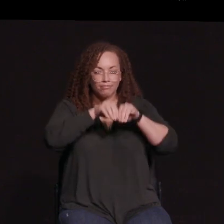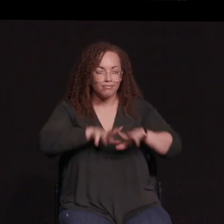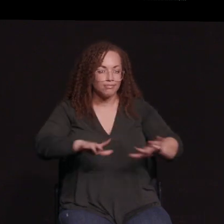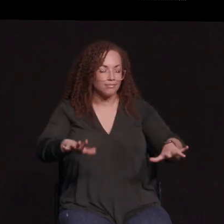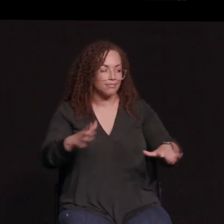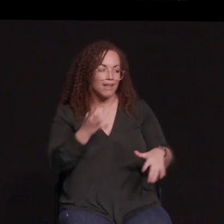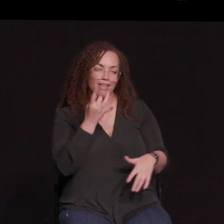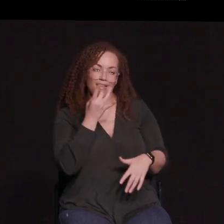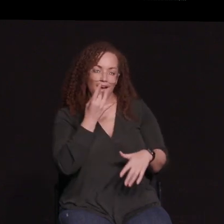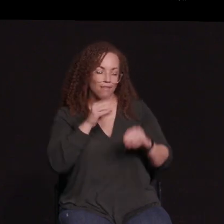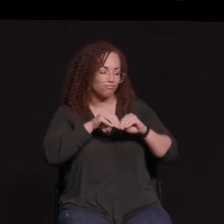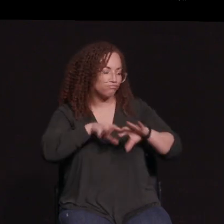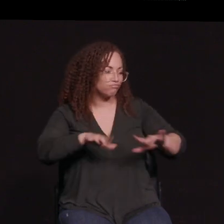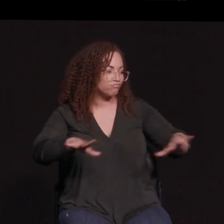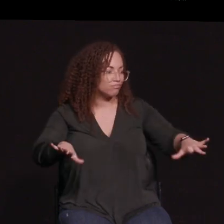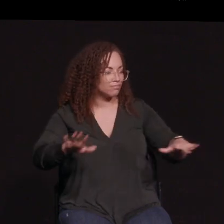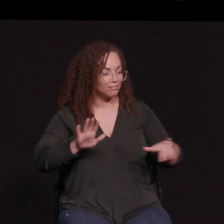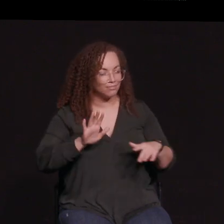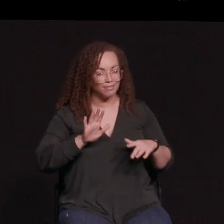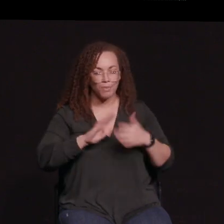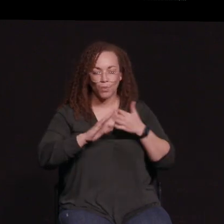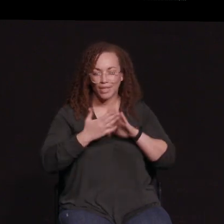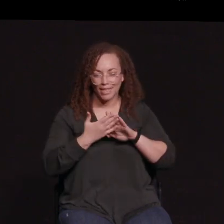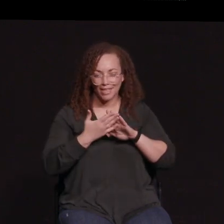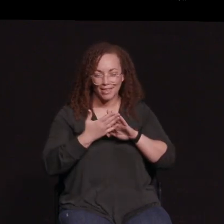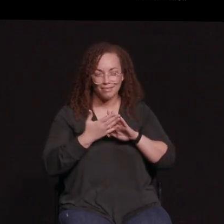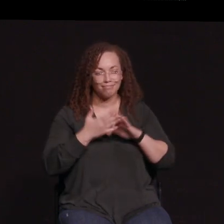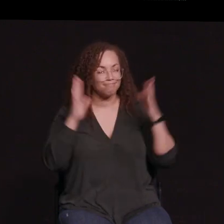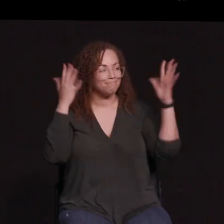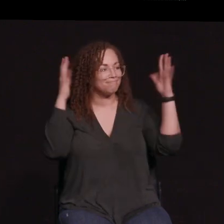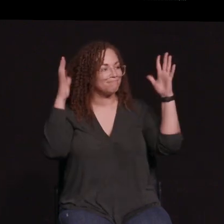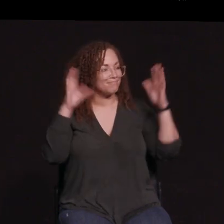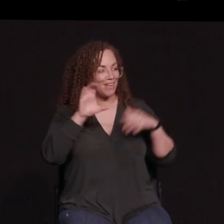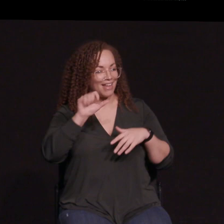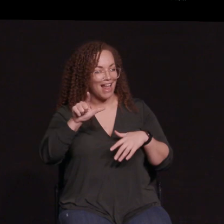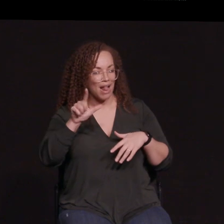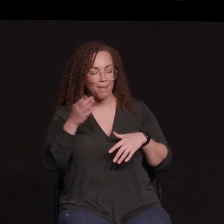community. Let's please give Cal D. Brown a round of applause.